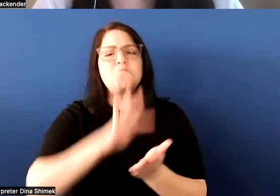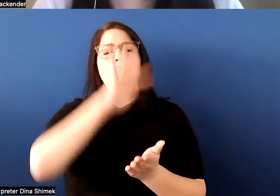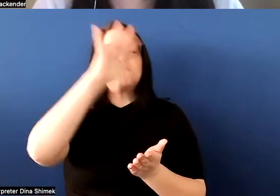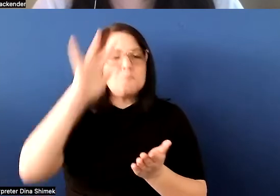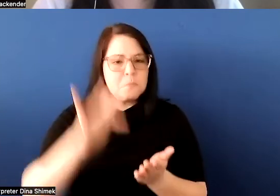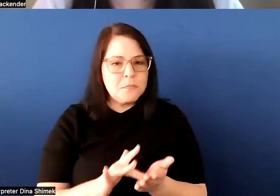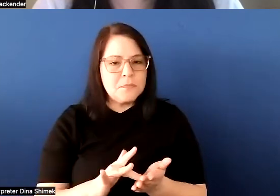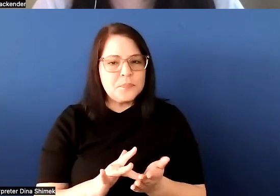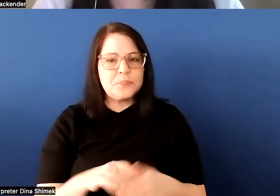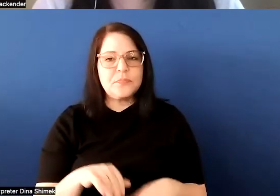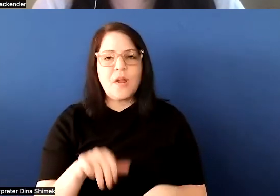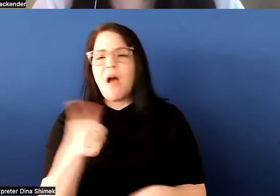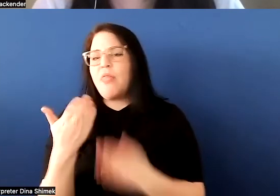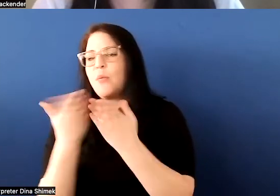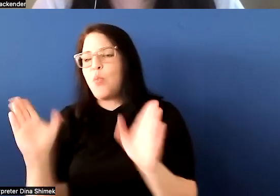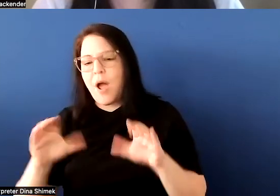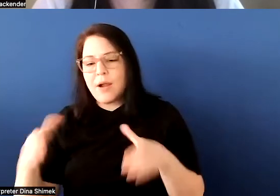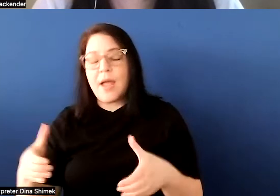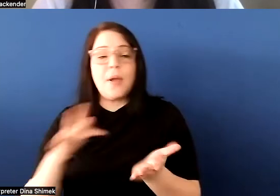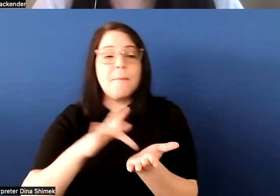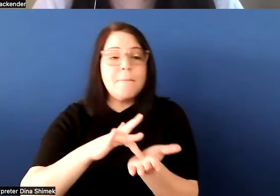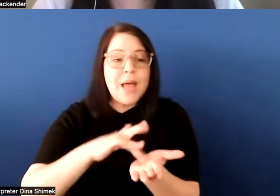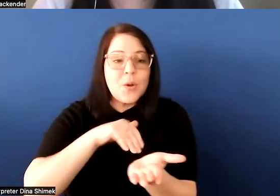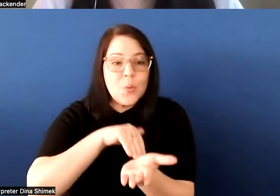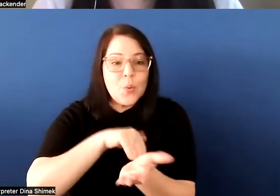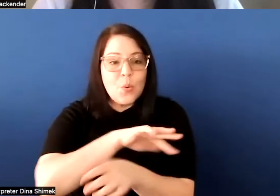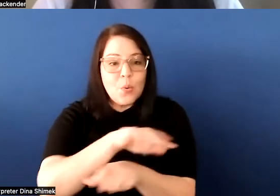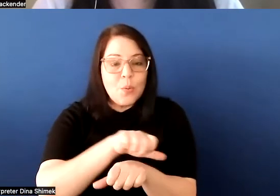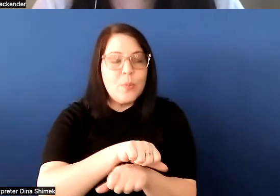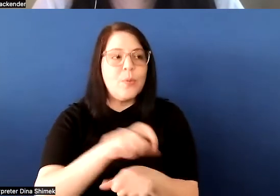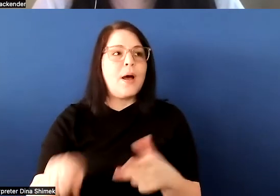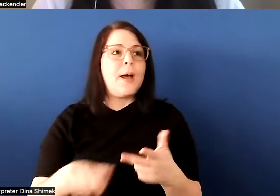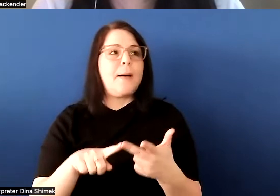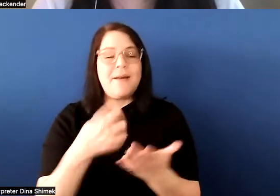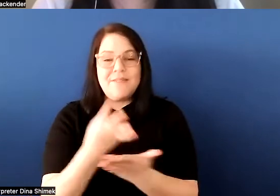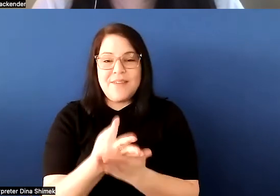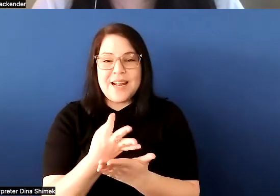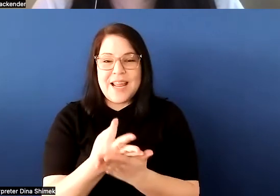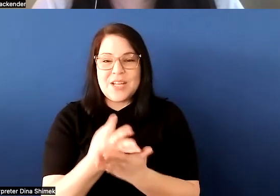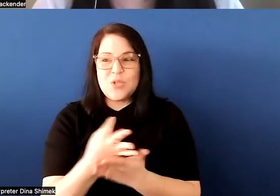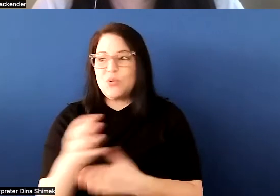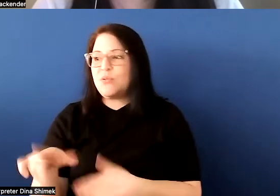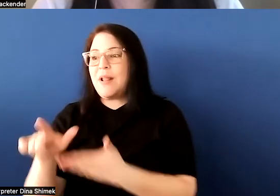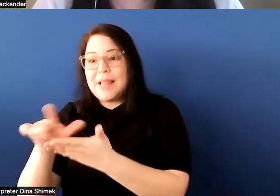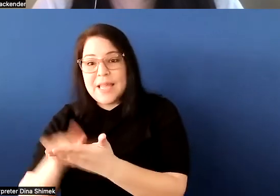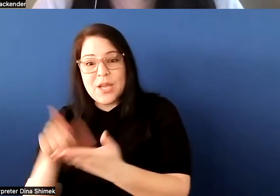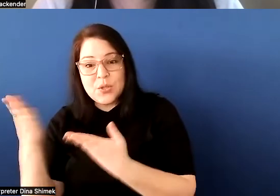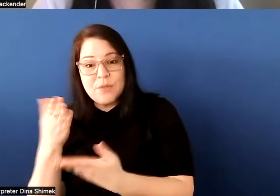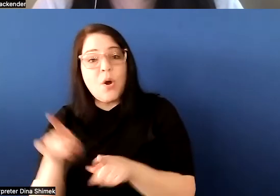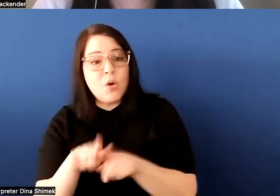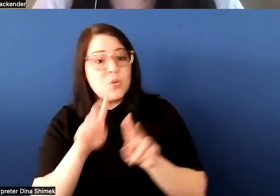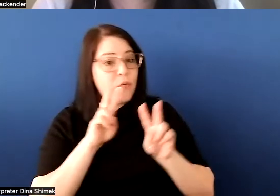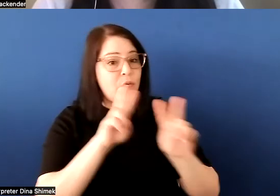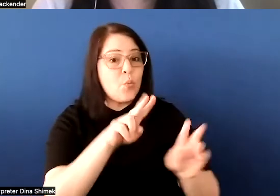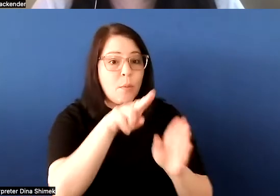the other broad ones can include medical, it can include financial, legal, even funeral and burial.